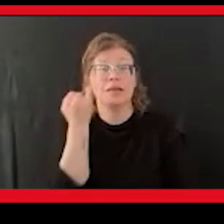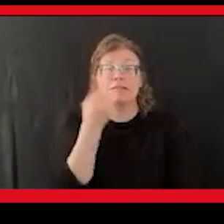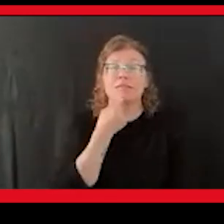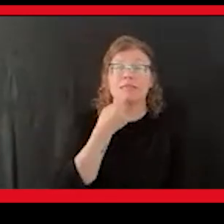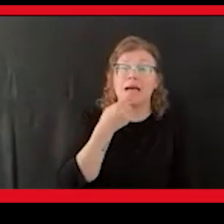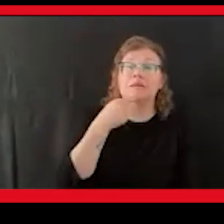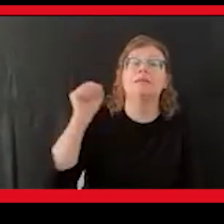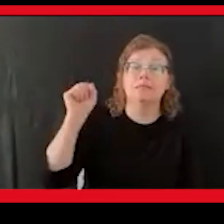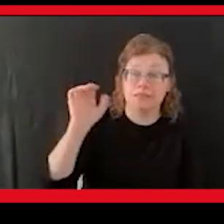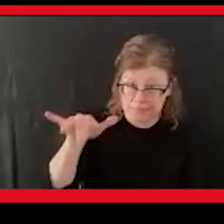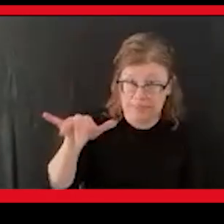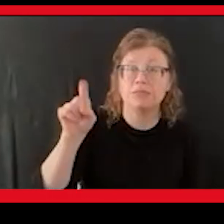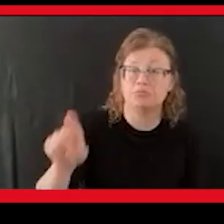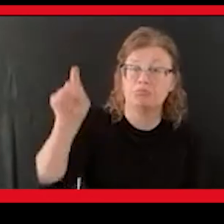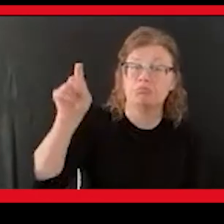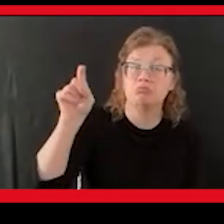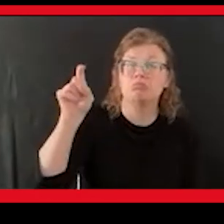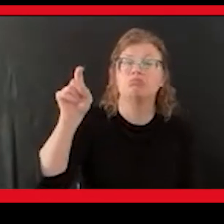application called contingency plan.